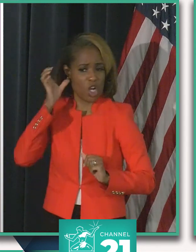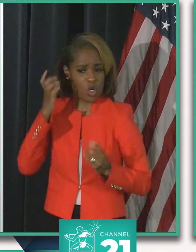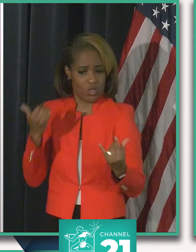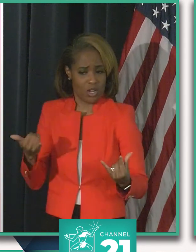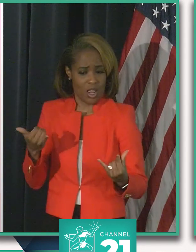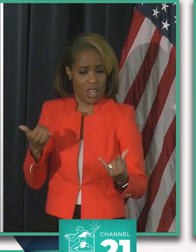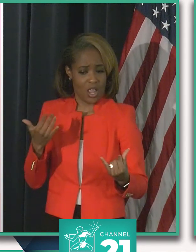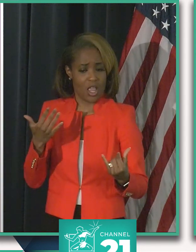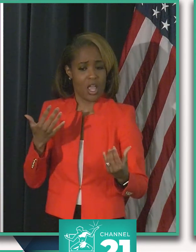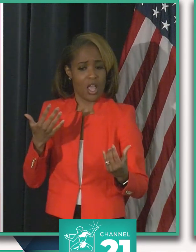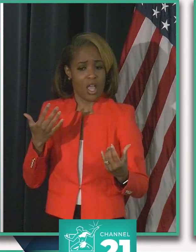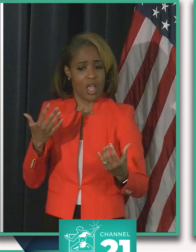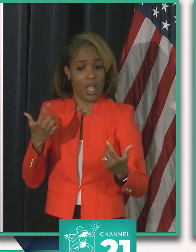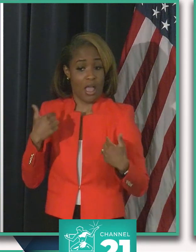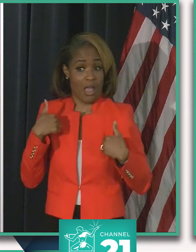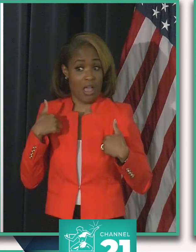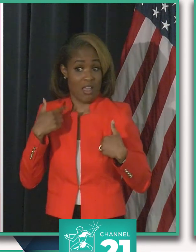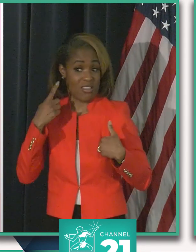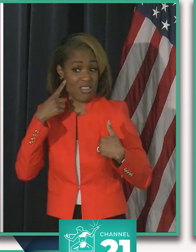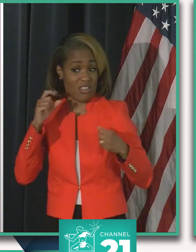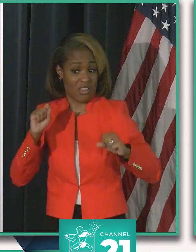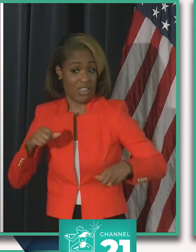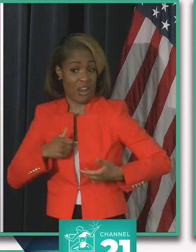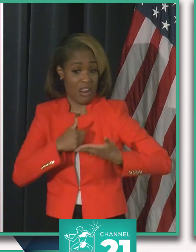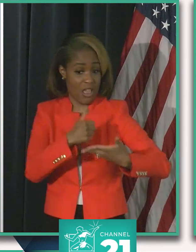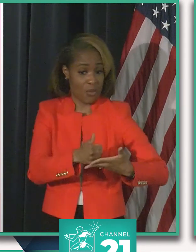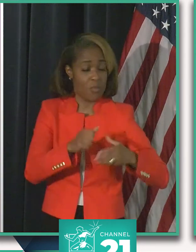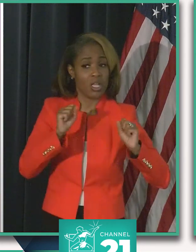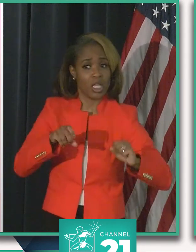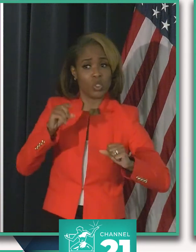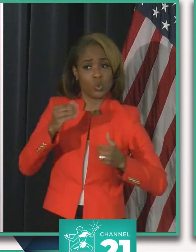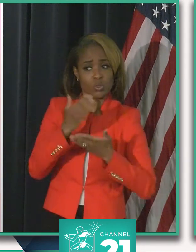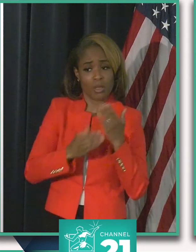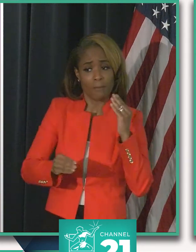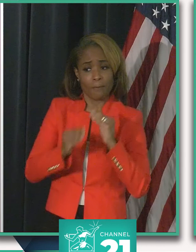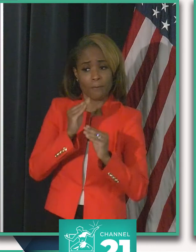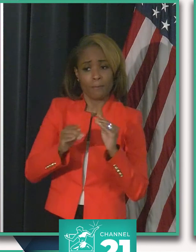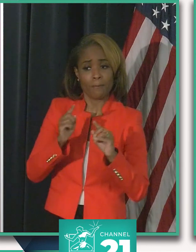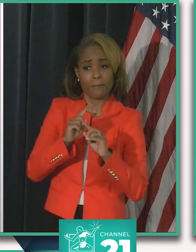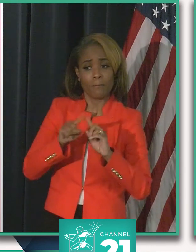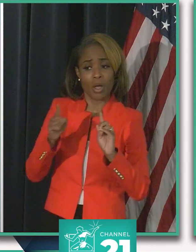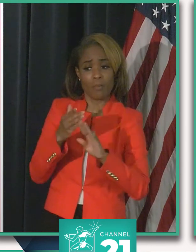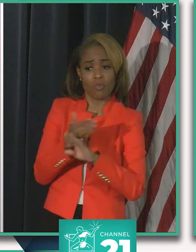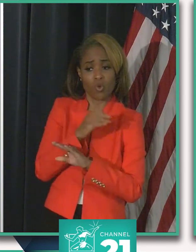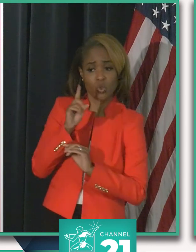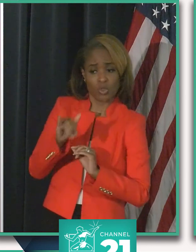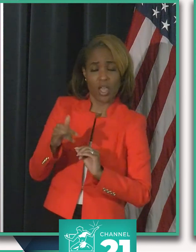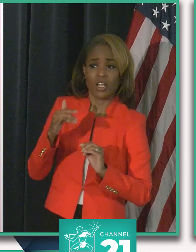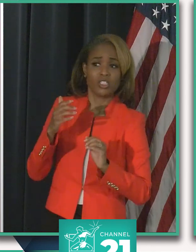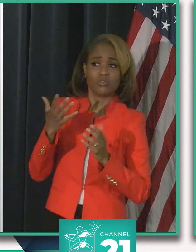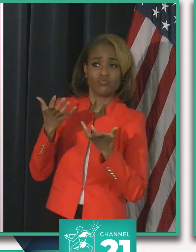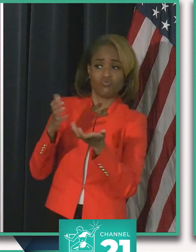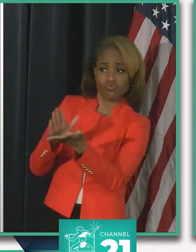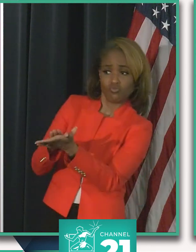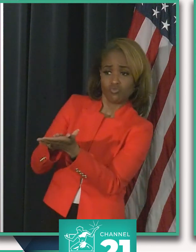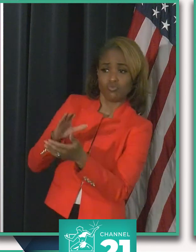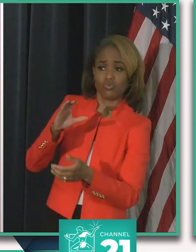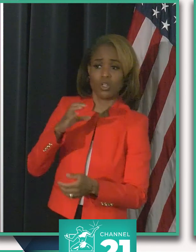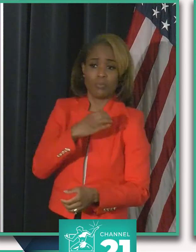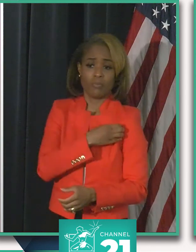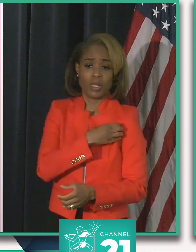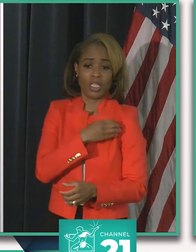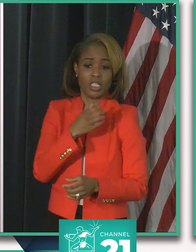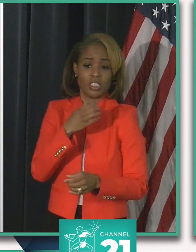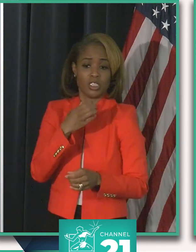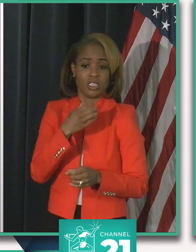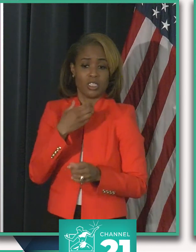would like to do to help you. And I can actually do some of that from here. But before I do that, I just want to give a quick shout out to Chief Craig and Assistant Chief